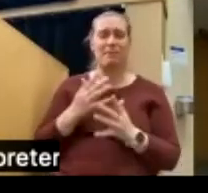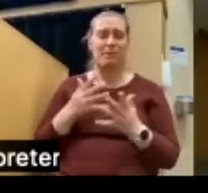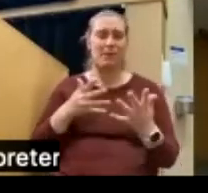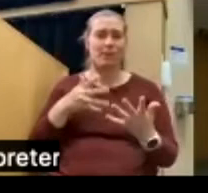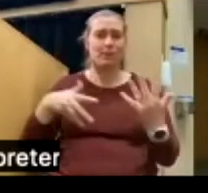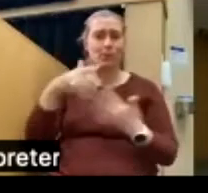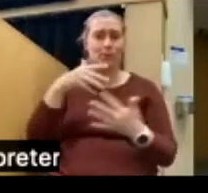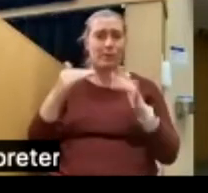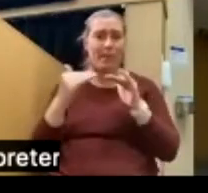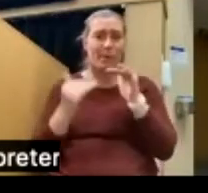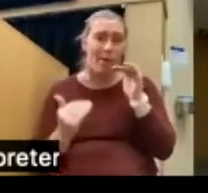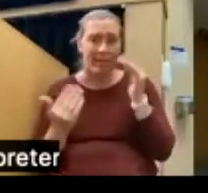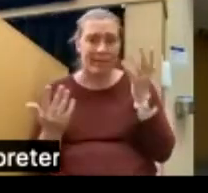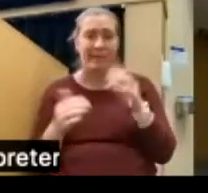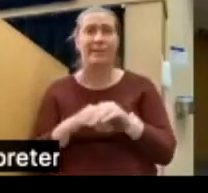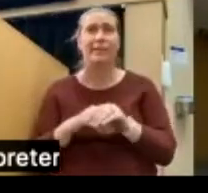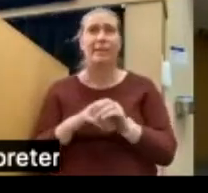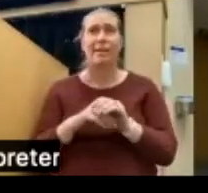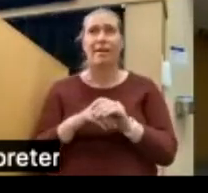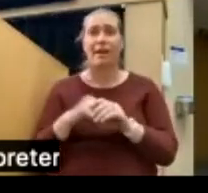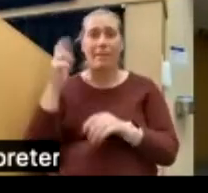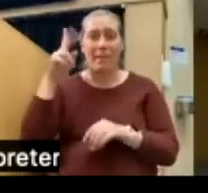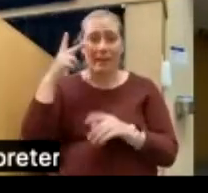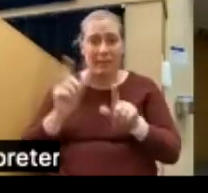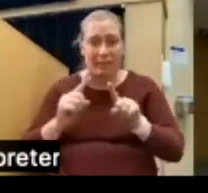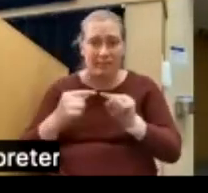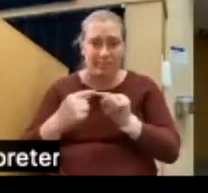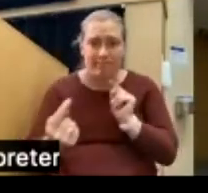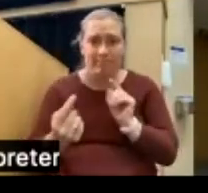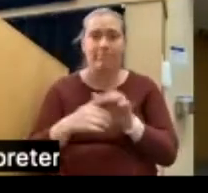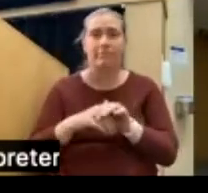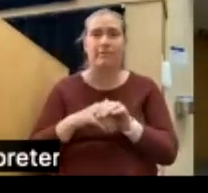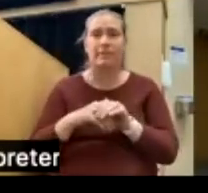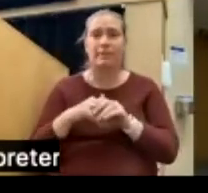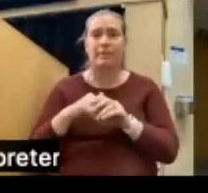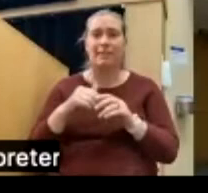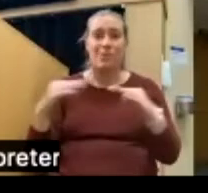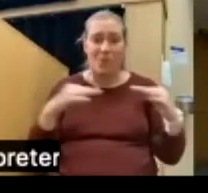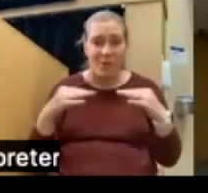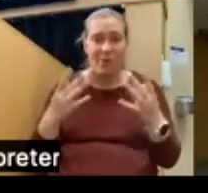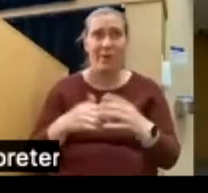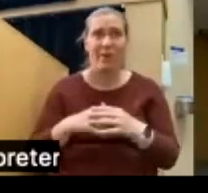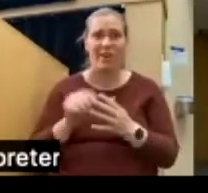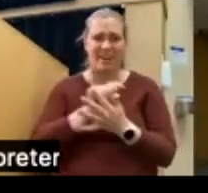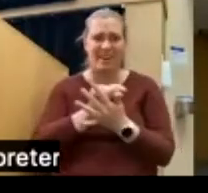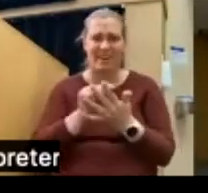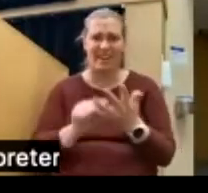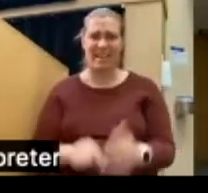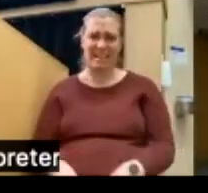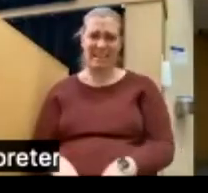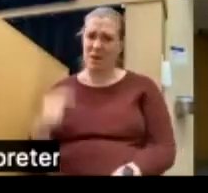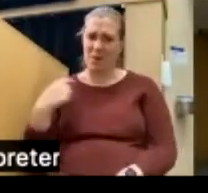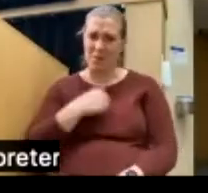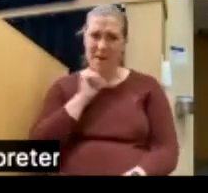social inequalities to political differences and divides to war, we are not doing so well with this